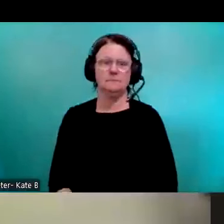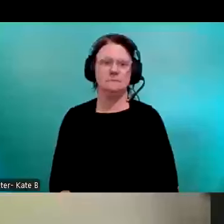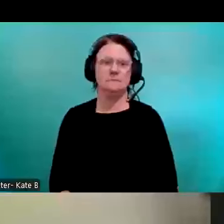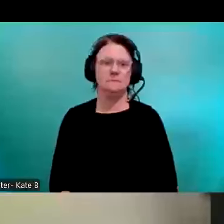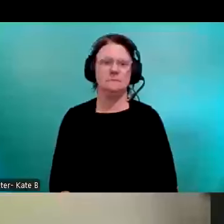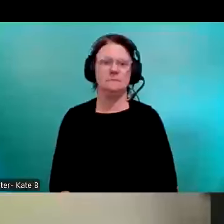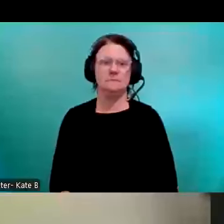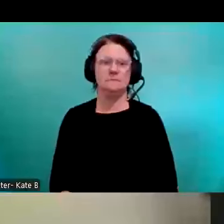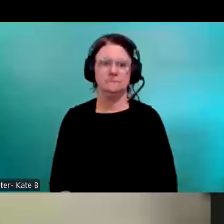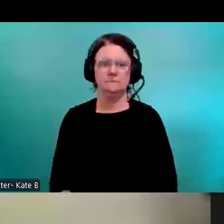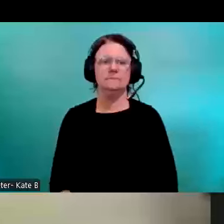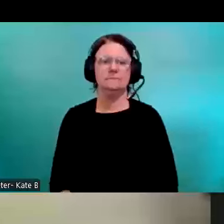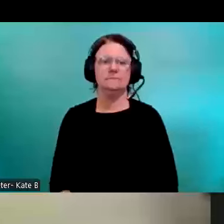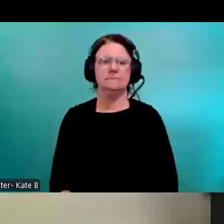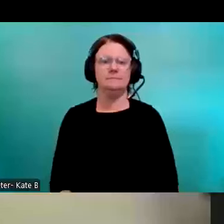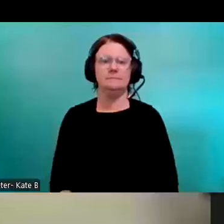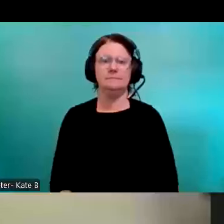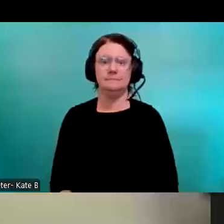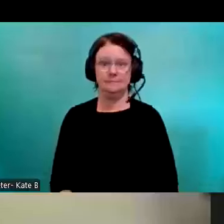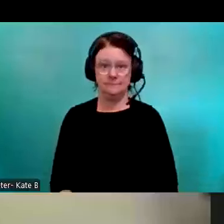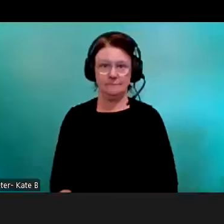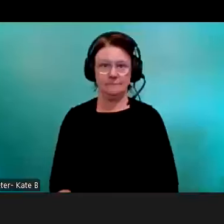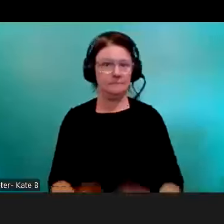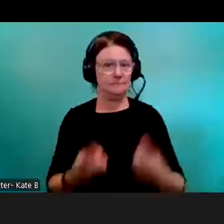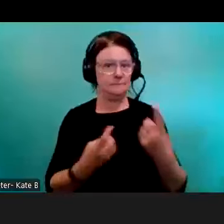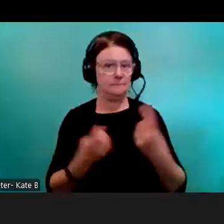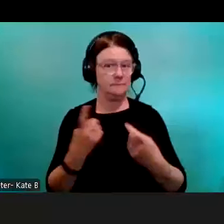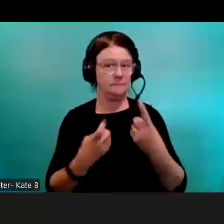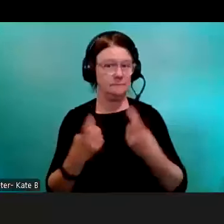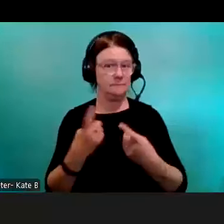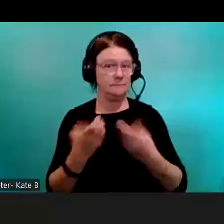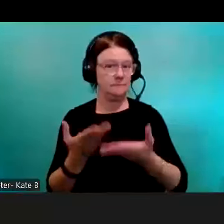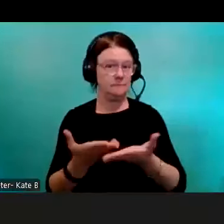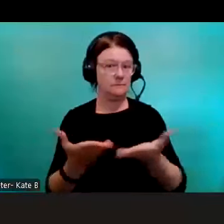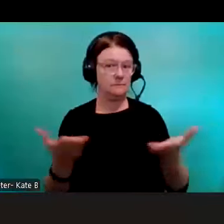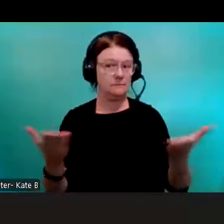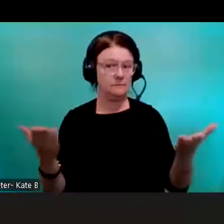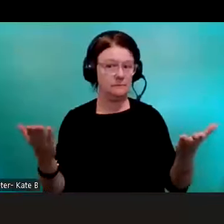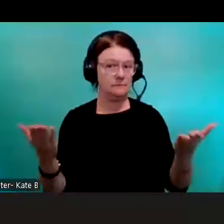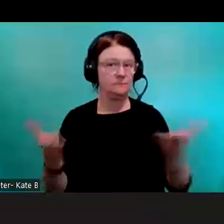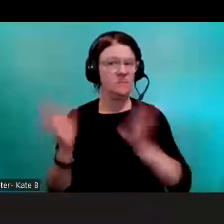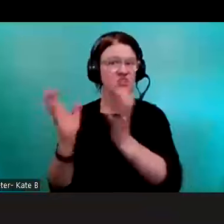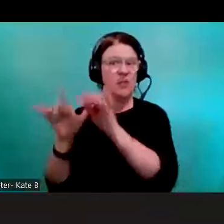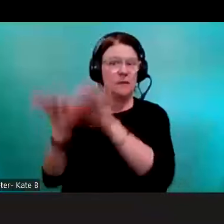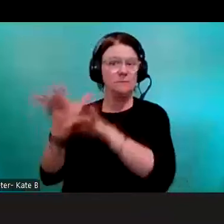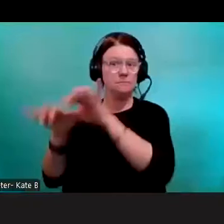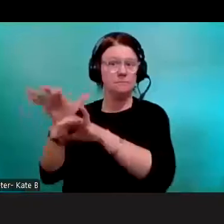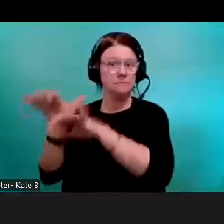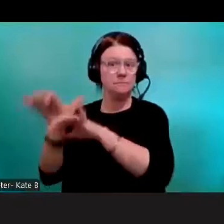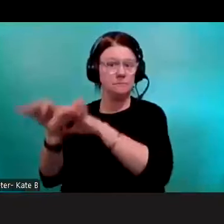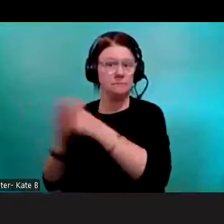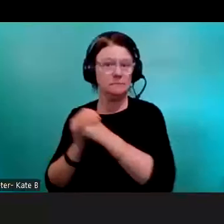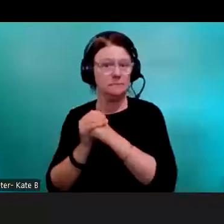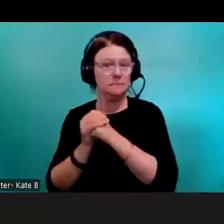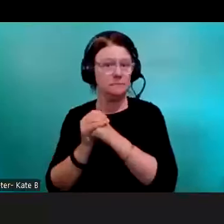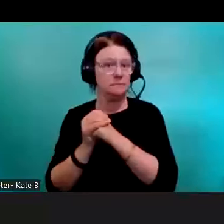stop. Okay, if anybody has any questions, feel free to put it in the chat, or you